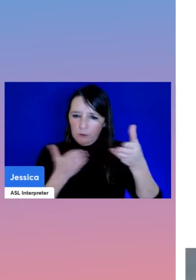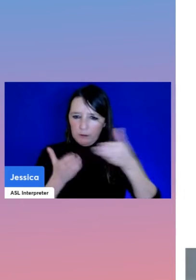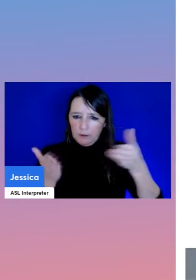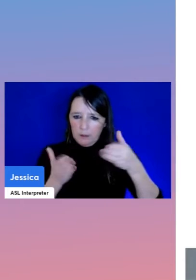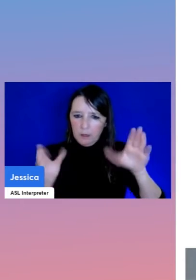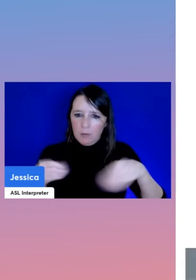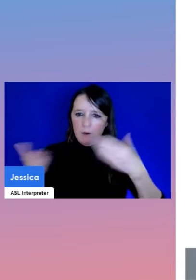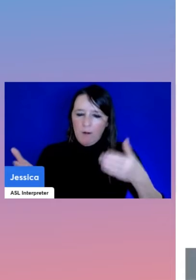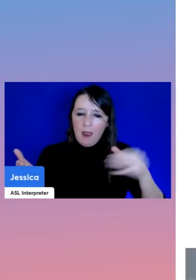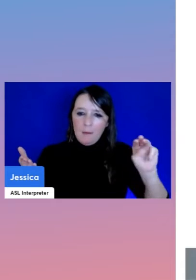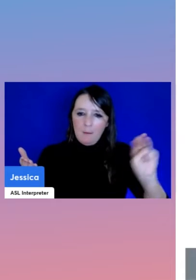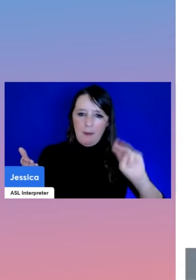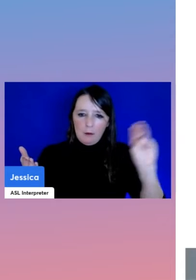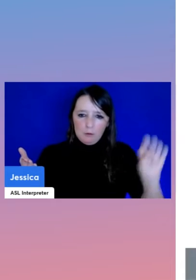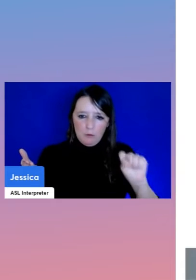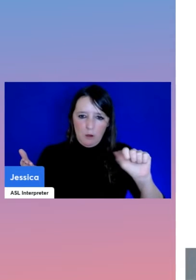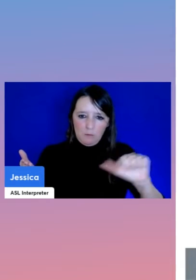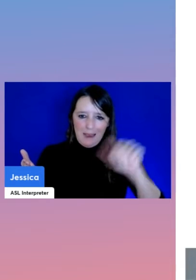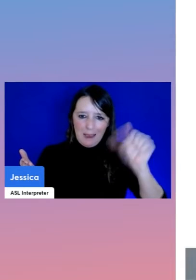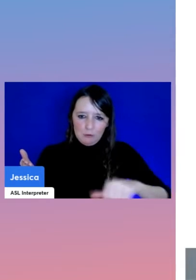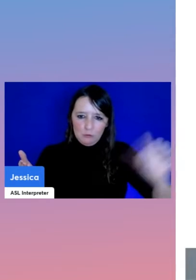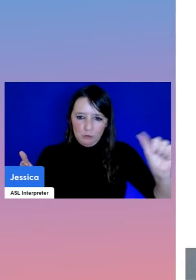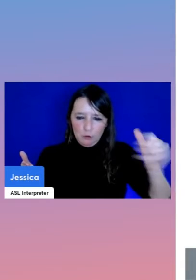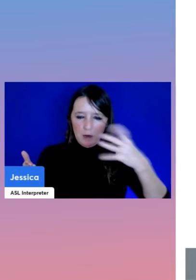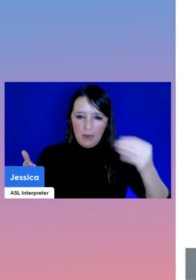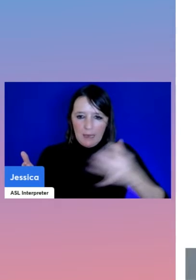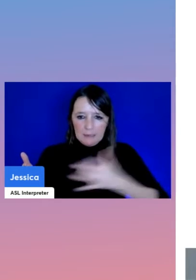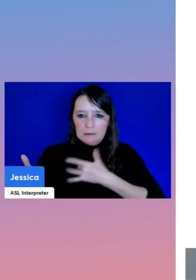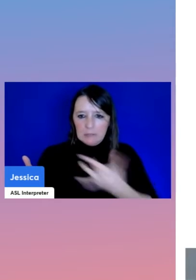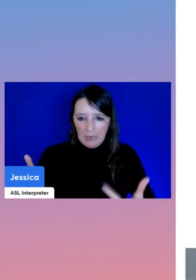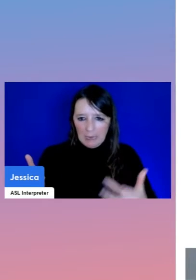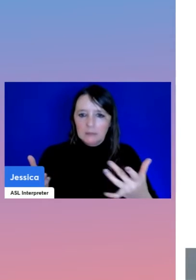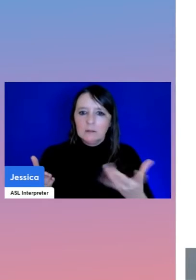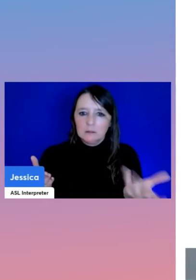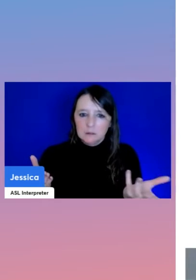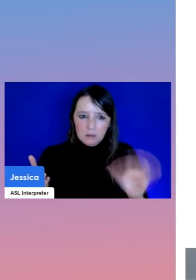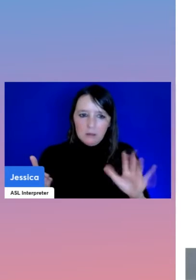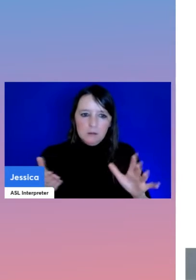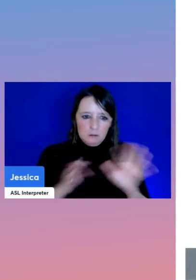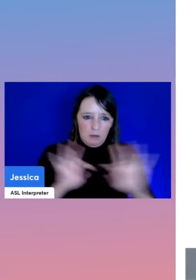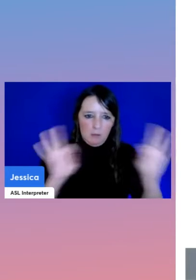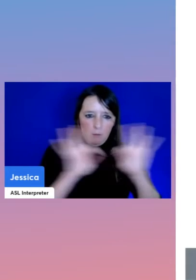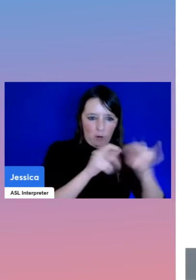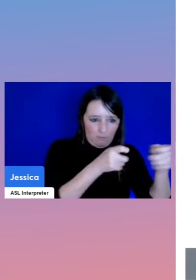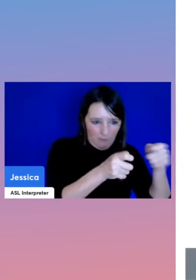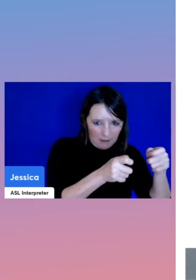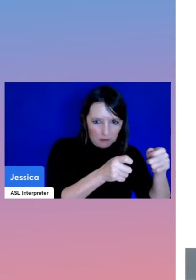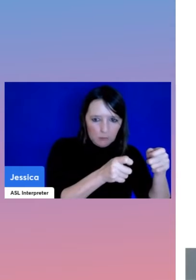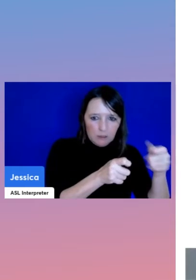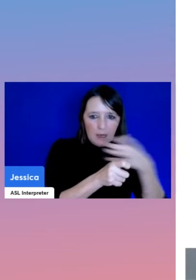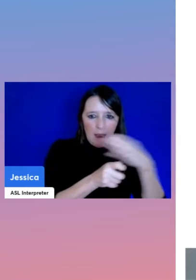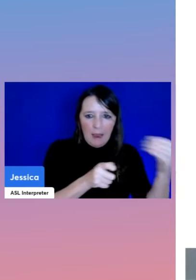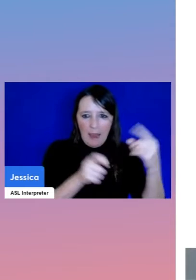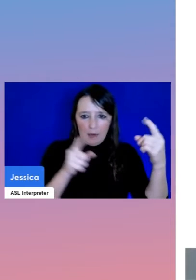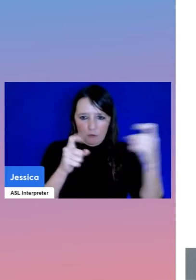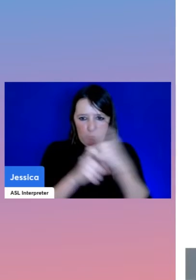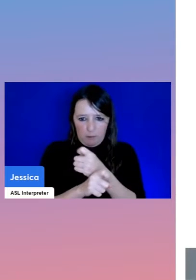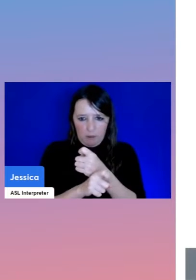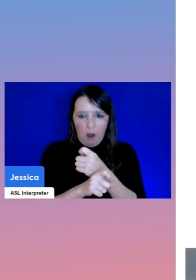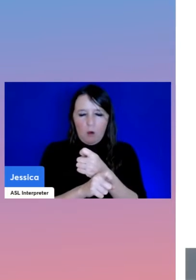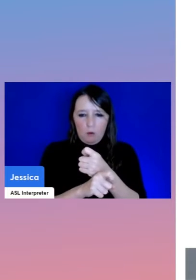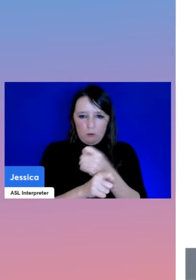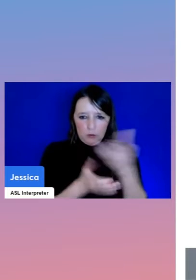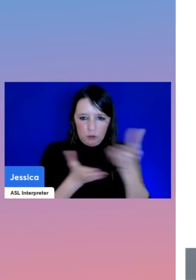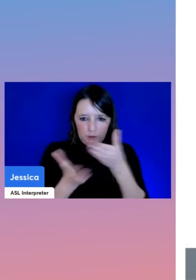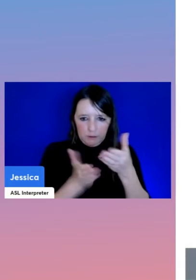Azure, and it aims to provide secure key management and cryptography services. Vault,